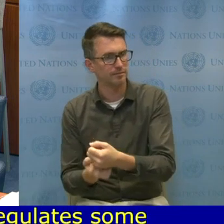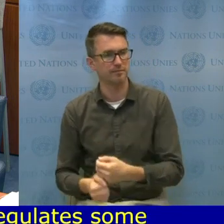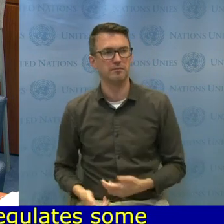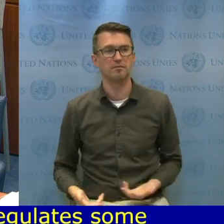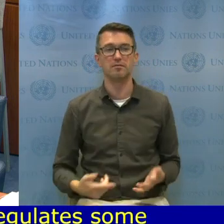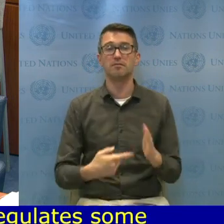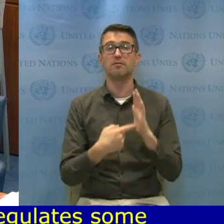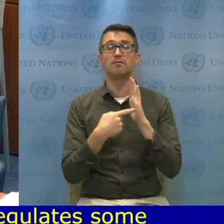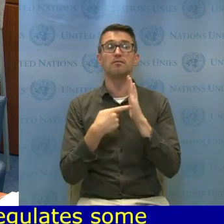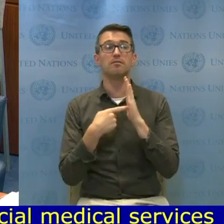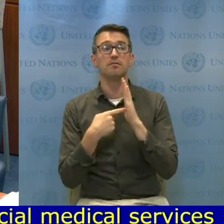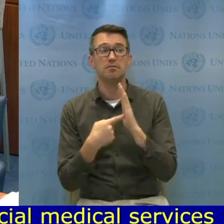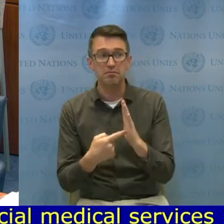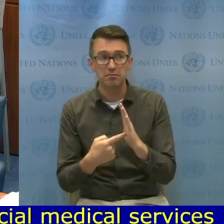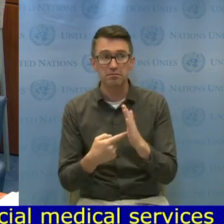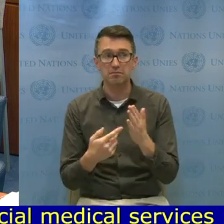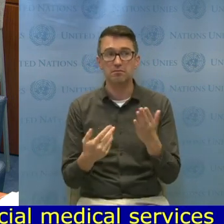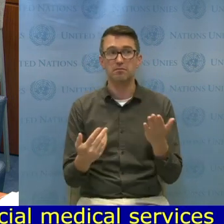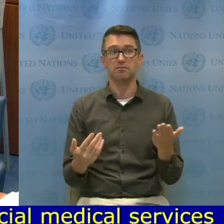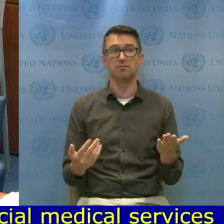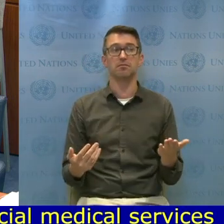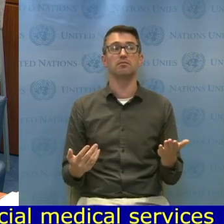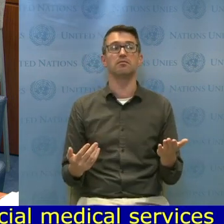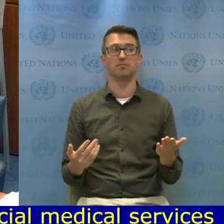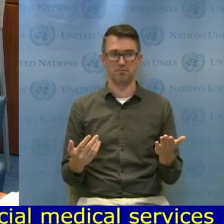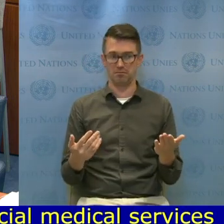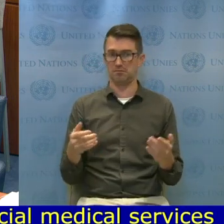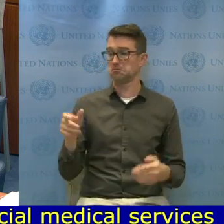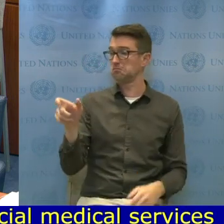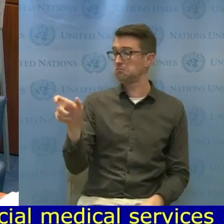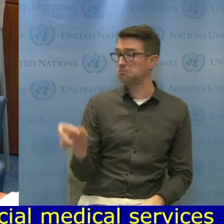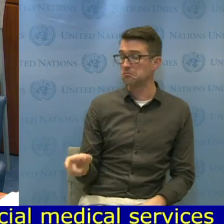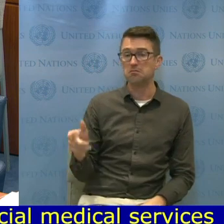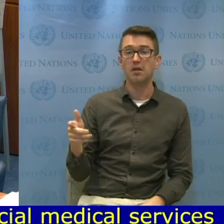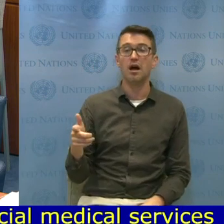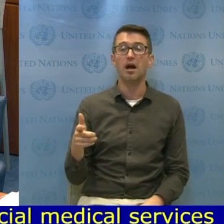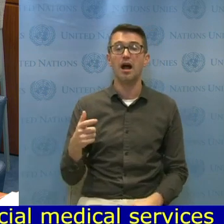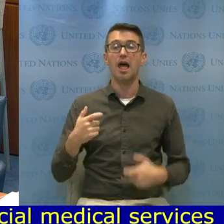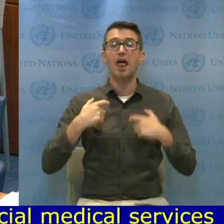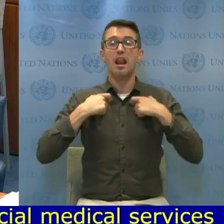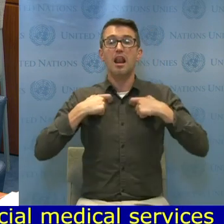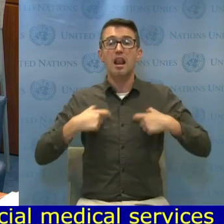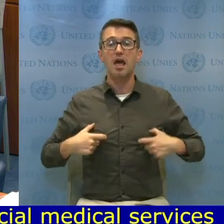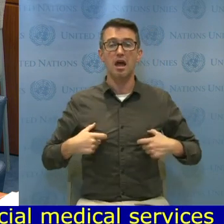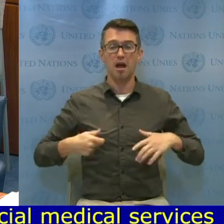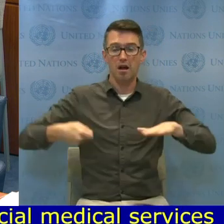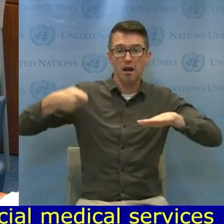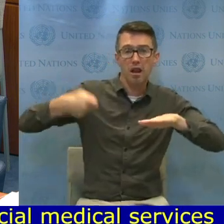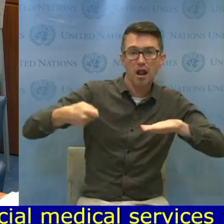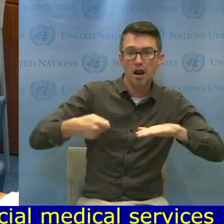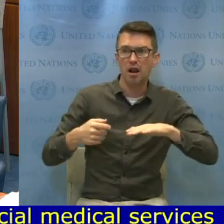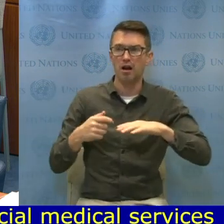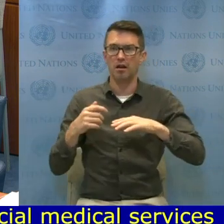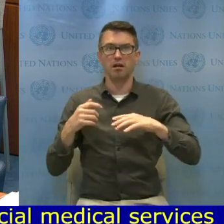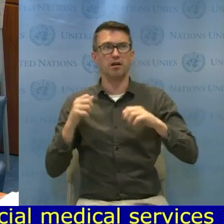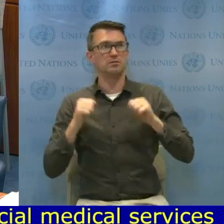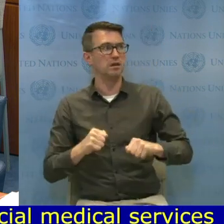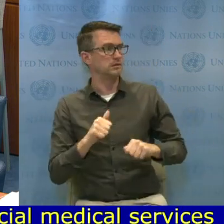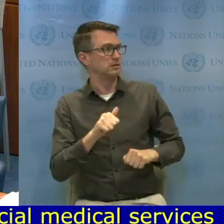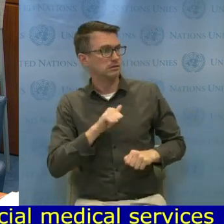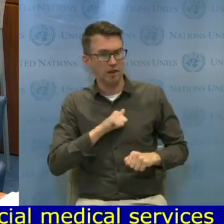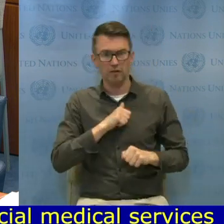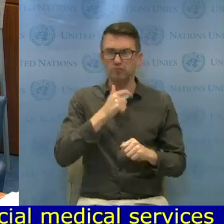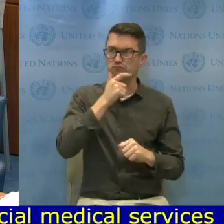capacity, which guarantees that the right of those persons are really